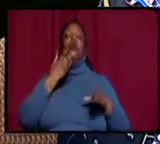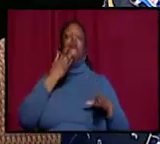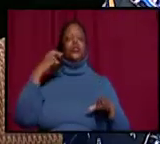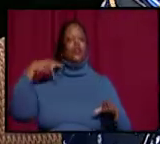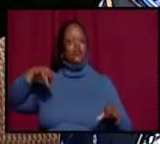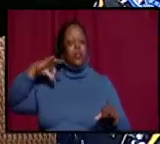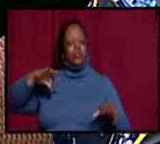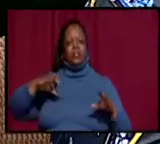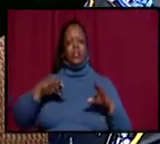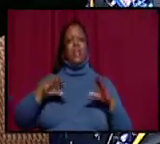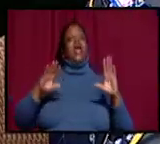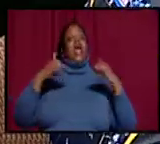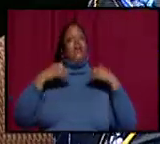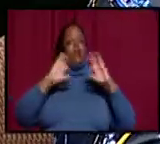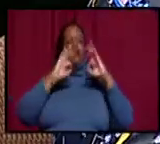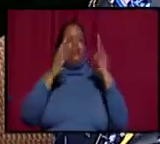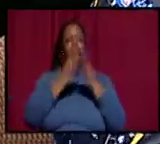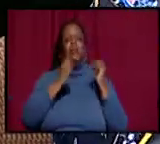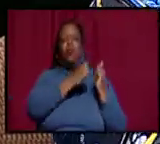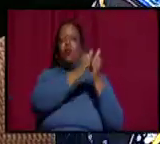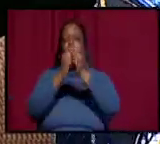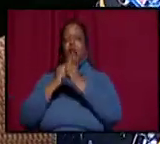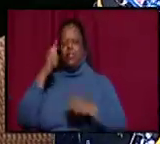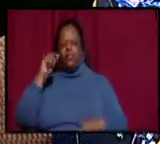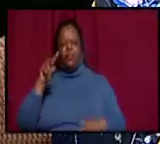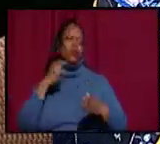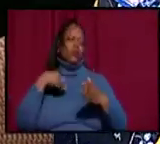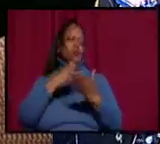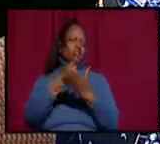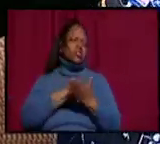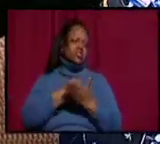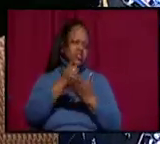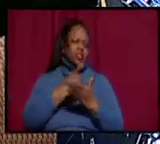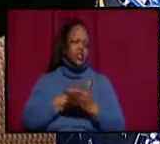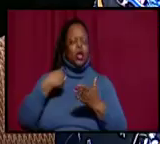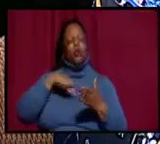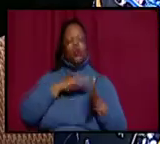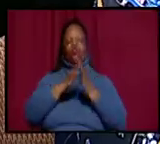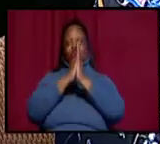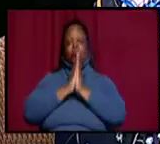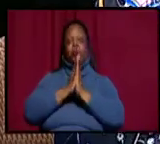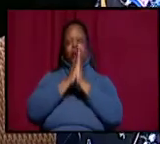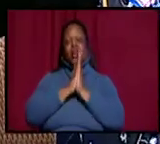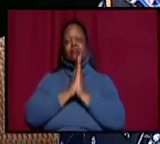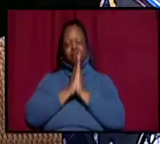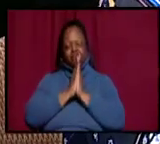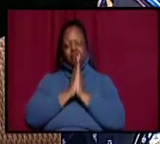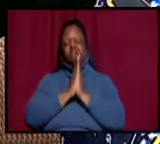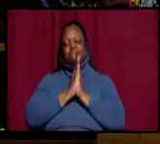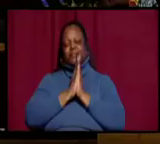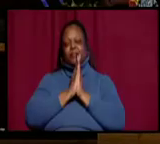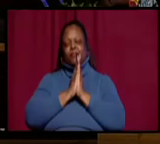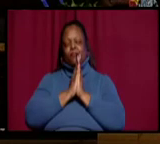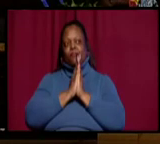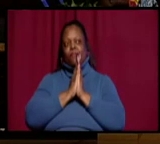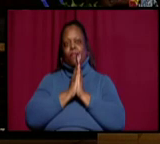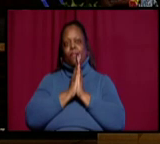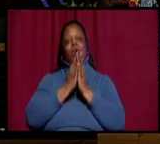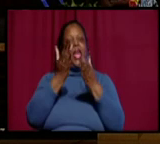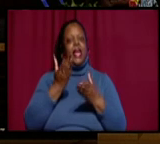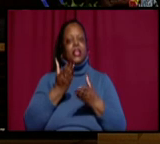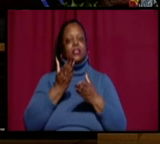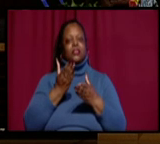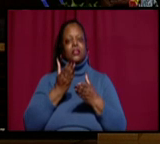the televisions? We're going to talk for a few moments, but we're going to pray in a little bit. And I would ask that you